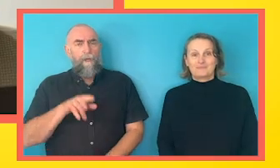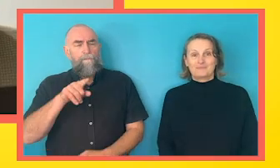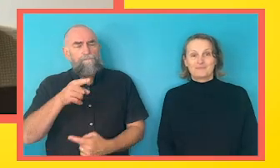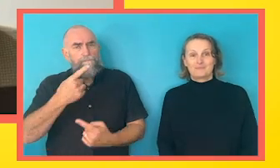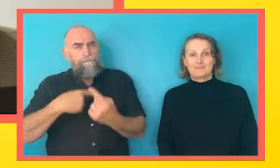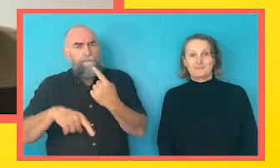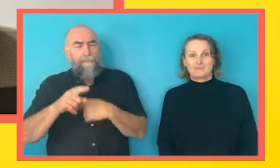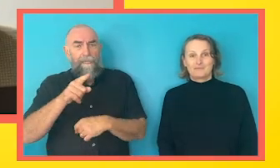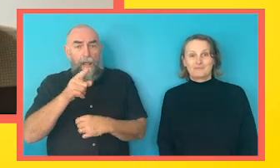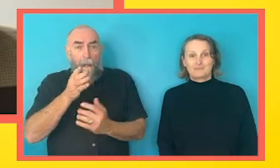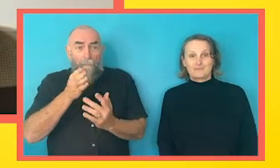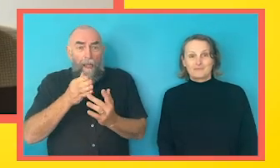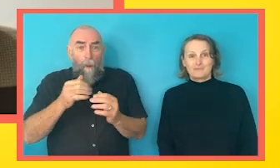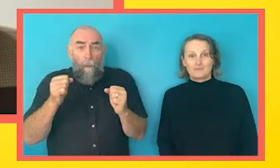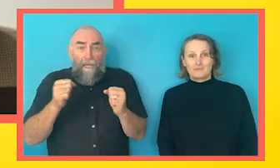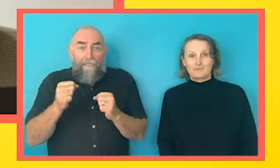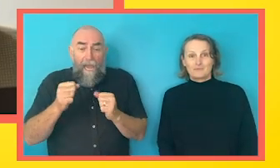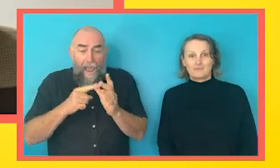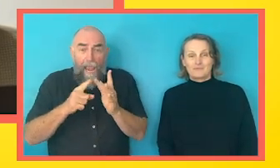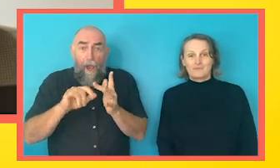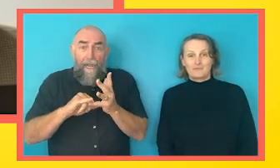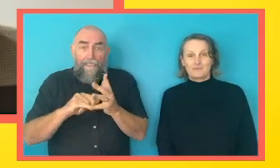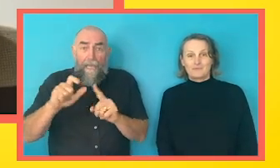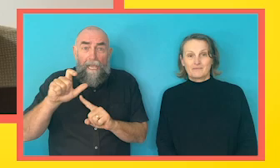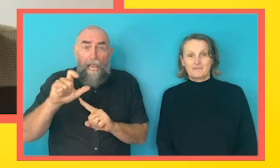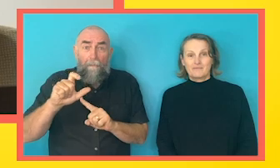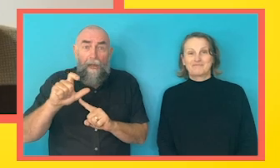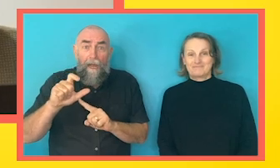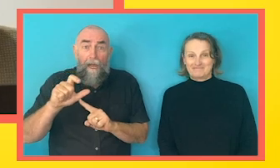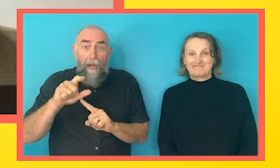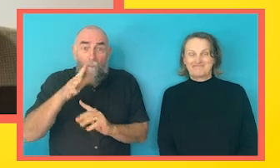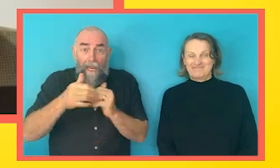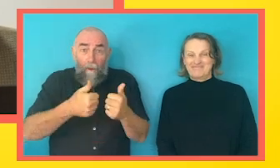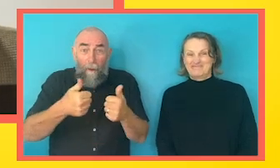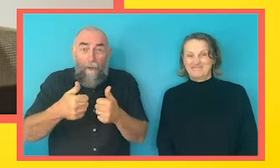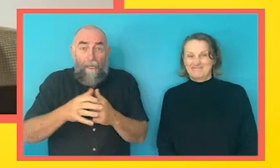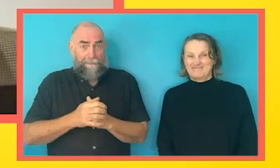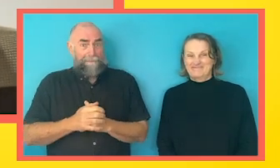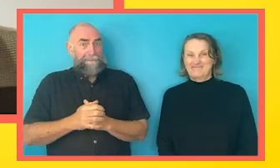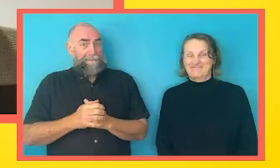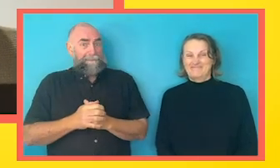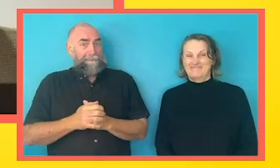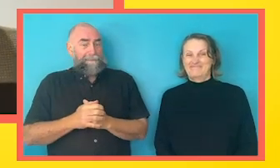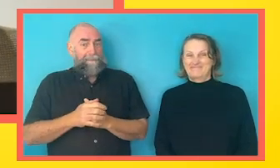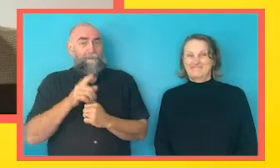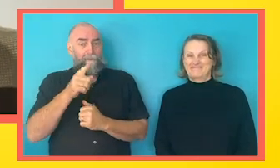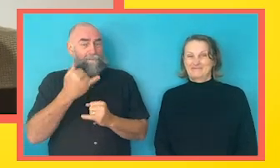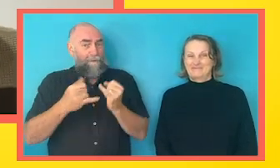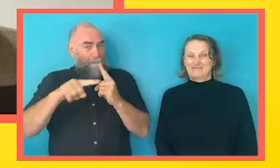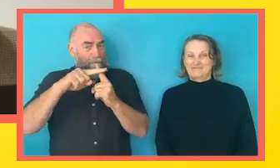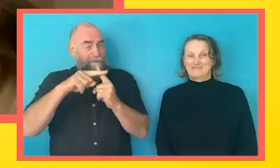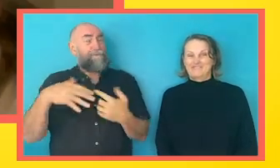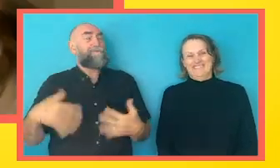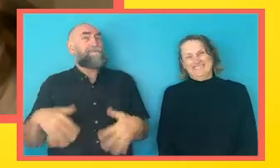that middle of winter, training in the AIS at Canberra is going well? You're the eternal optimist.